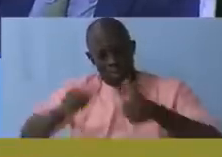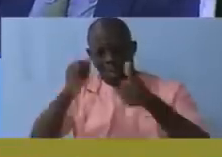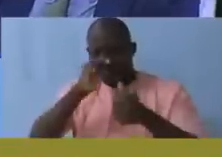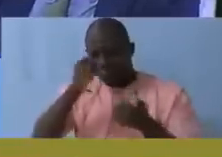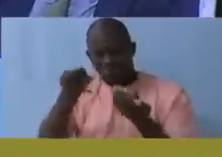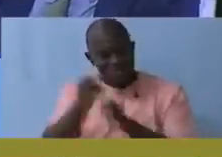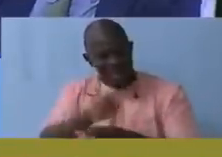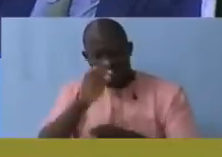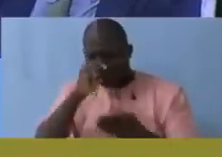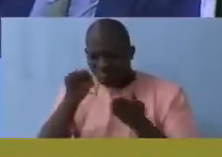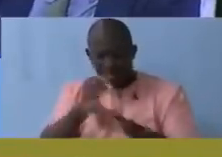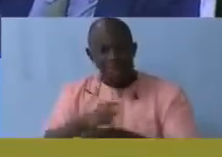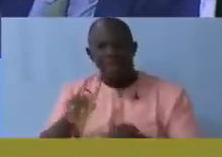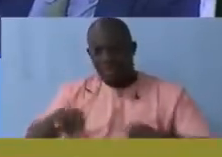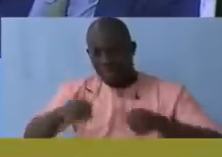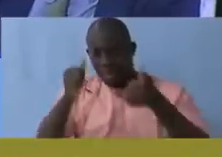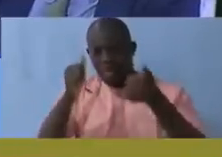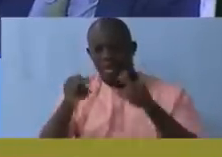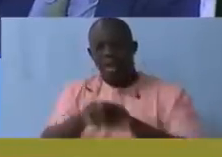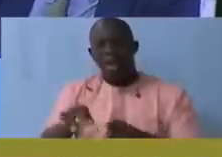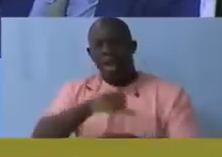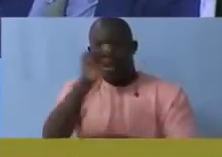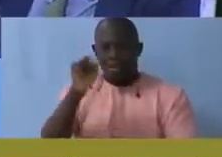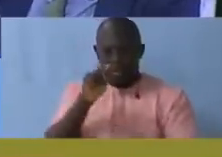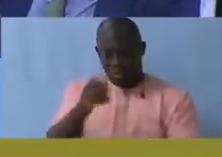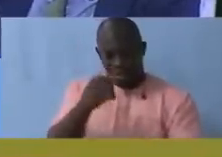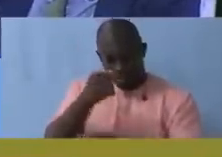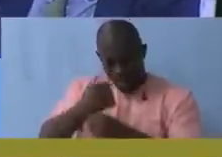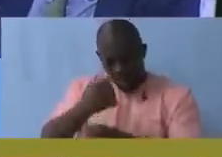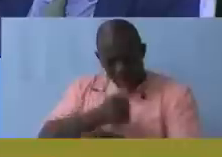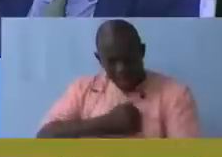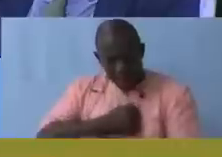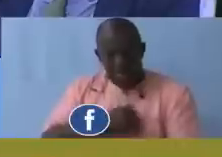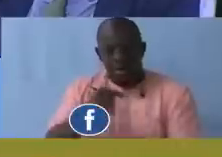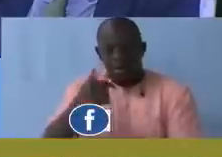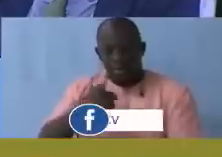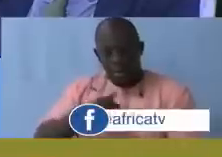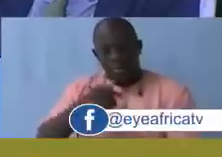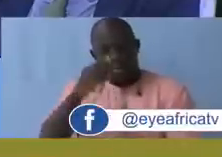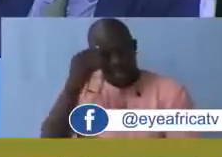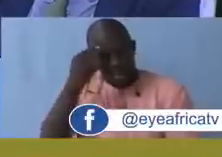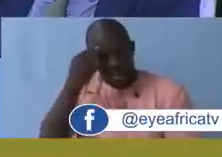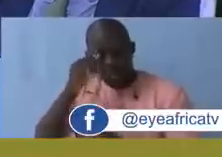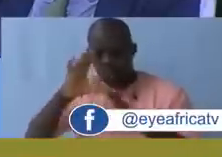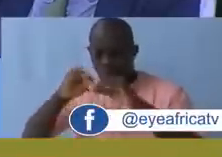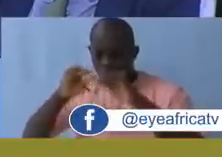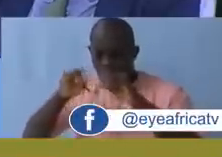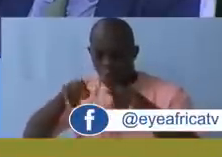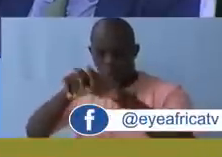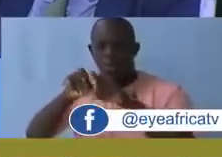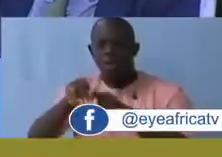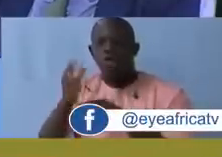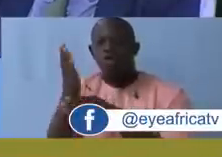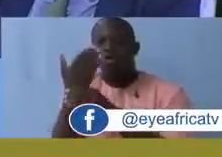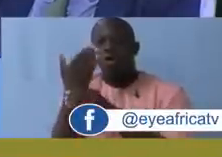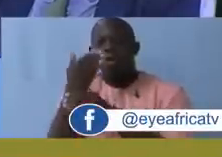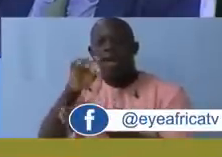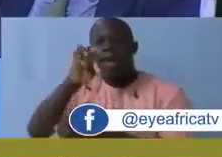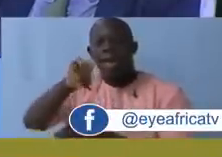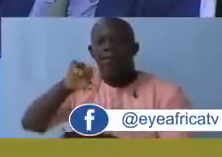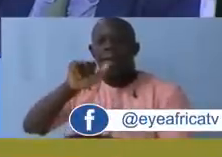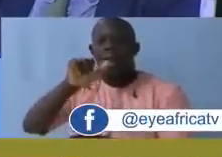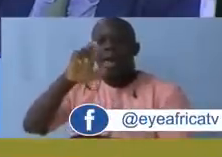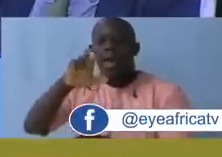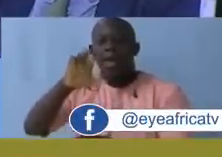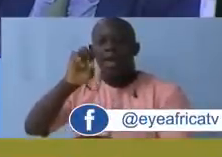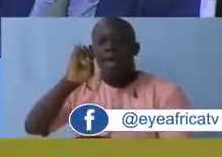And this scared me. And I spoke to Dr. Maria Sijal about it. She was scared. She